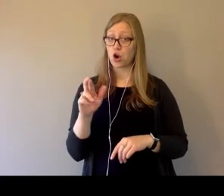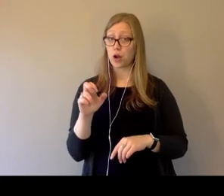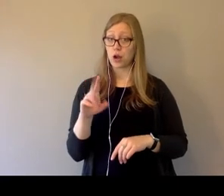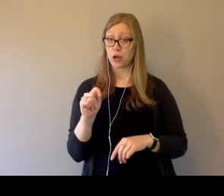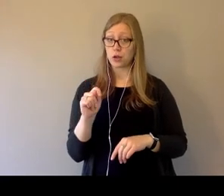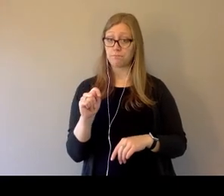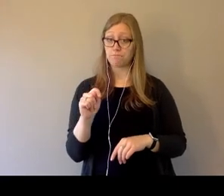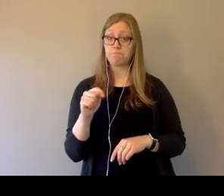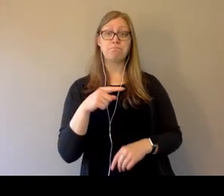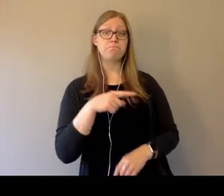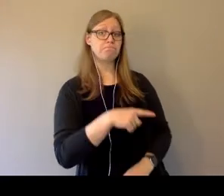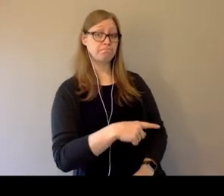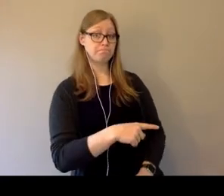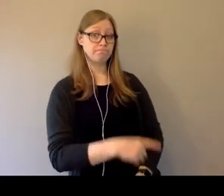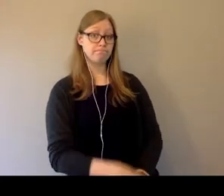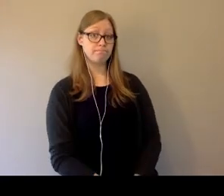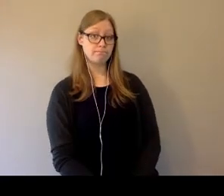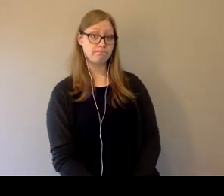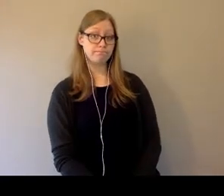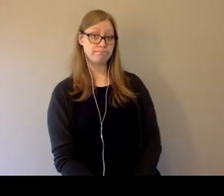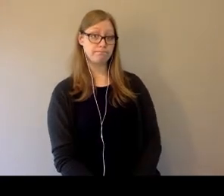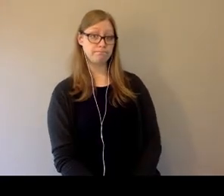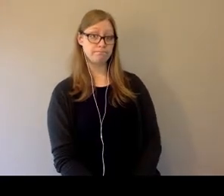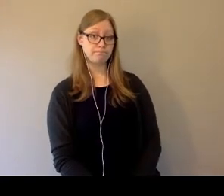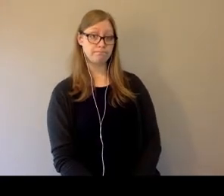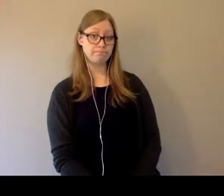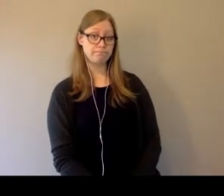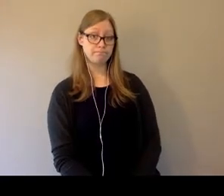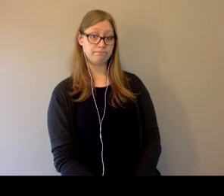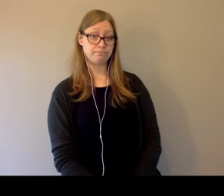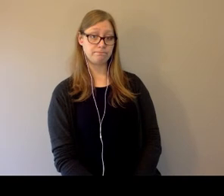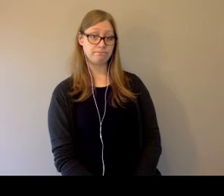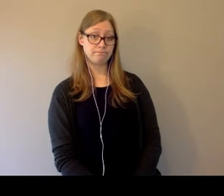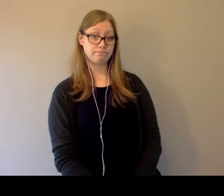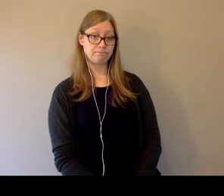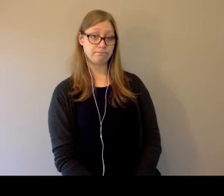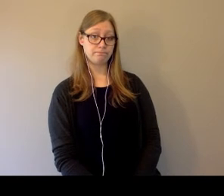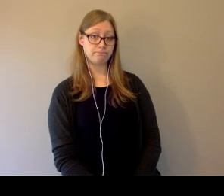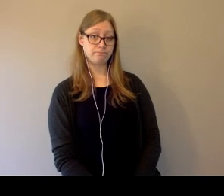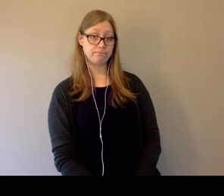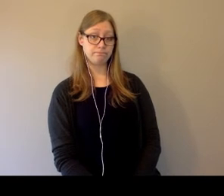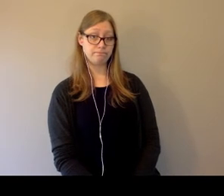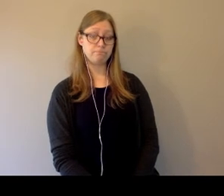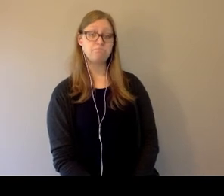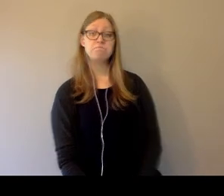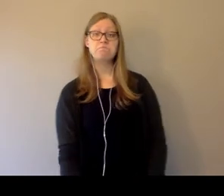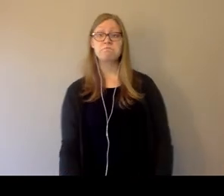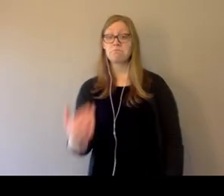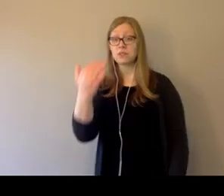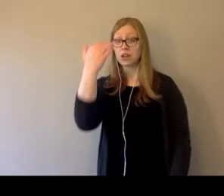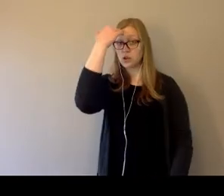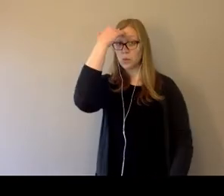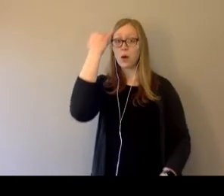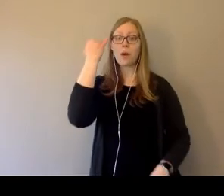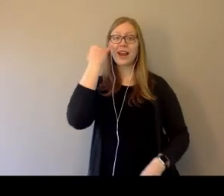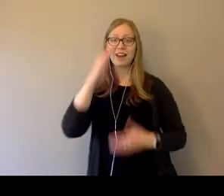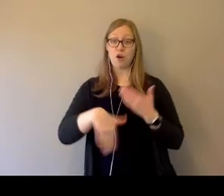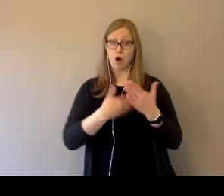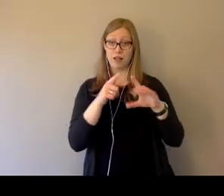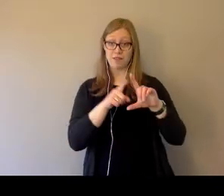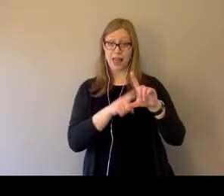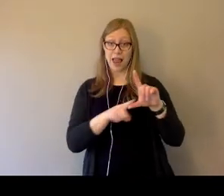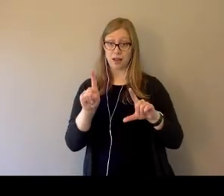So knowing that if three angles, corresponding angles are congruent in a pair of triangles, that the triangles are similar, do we